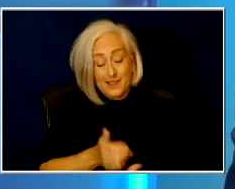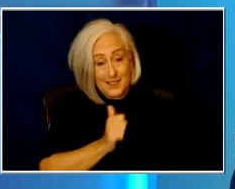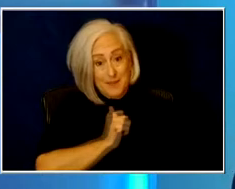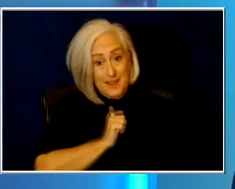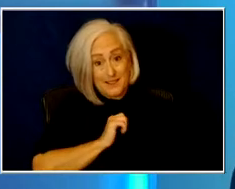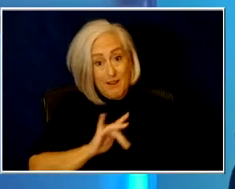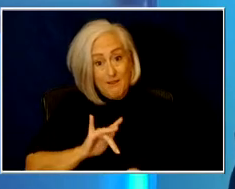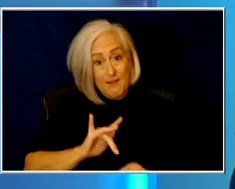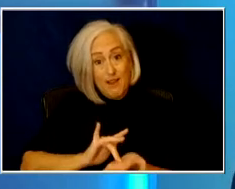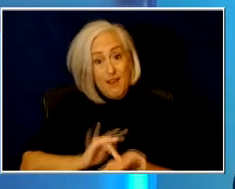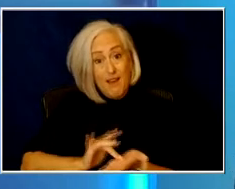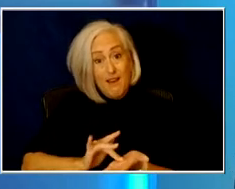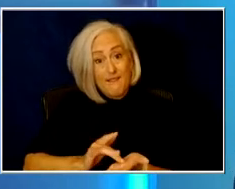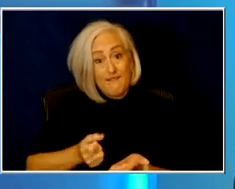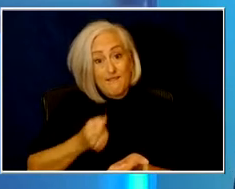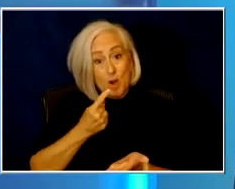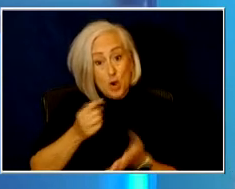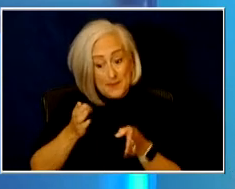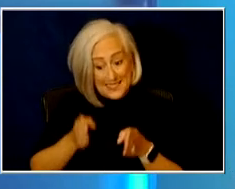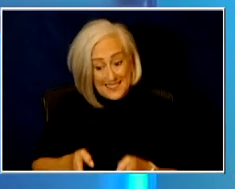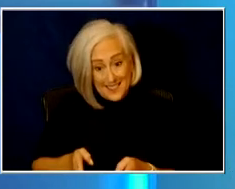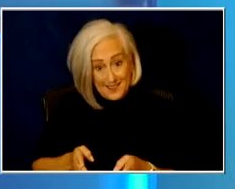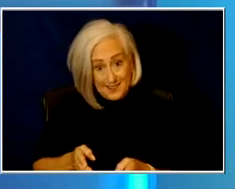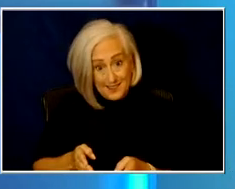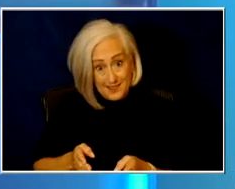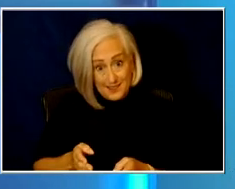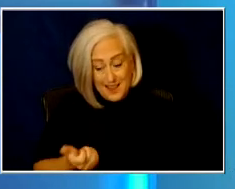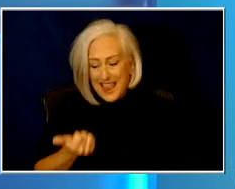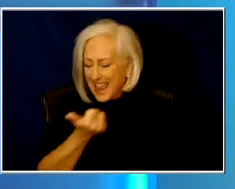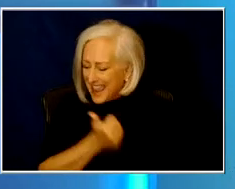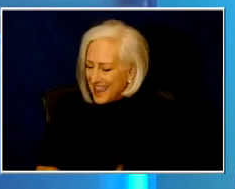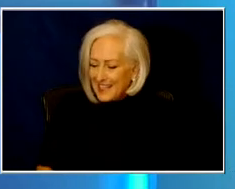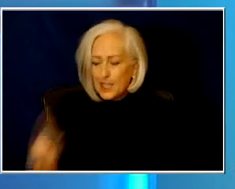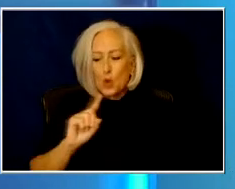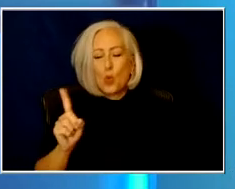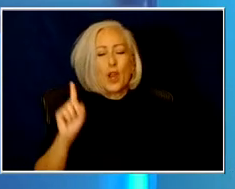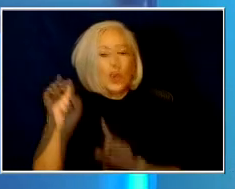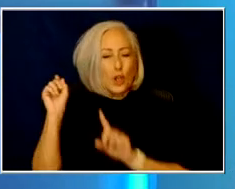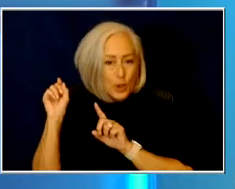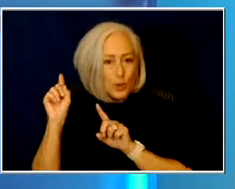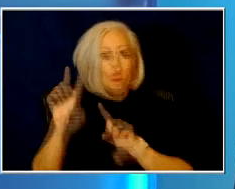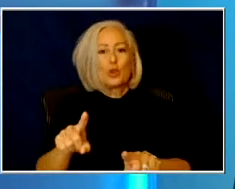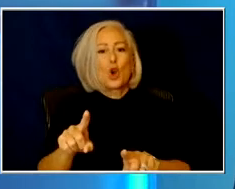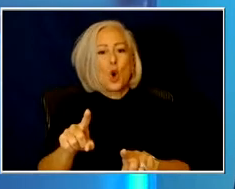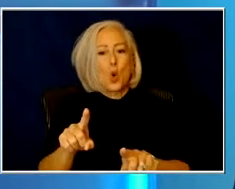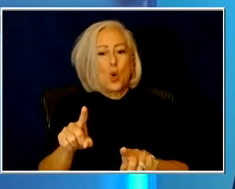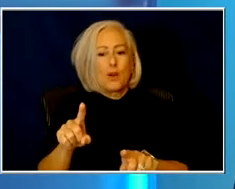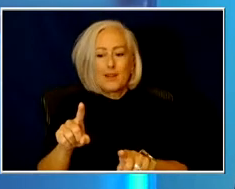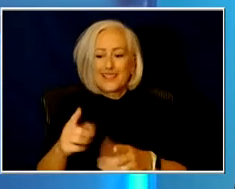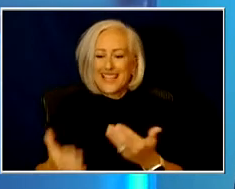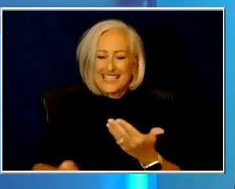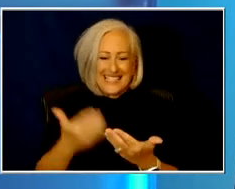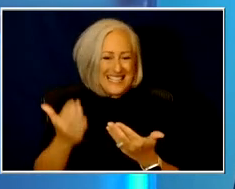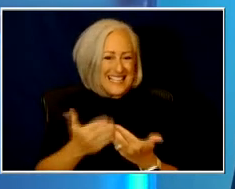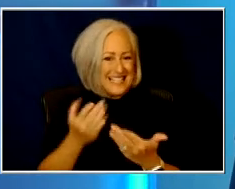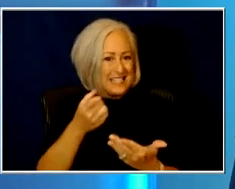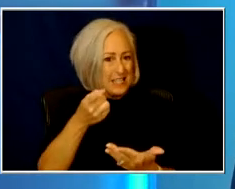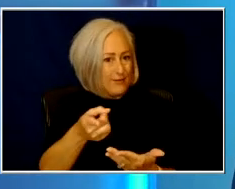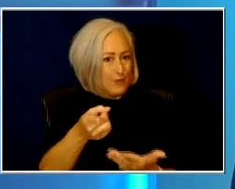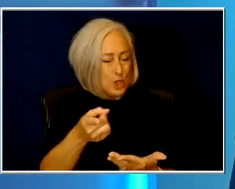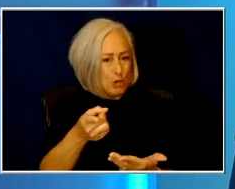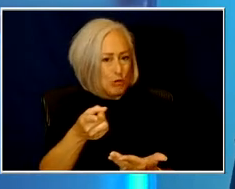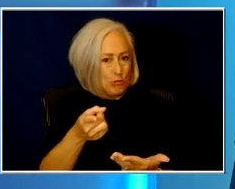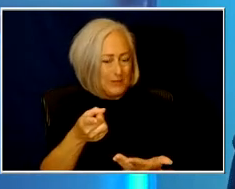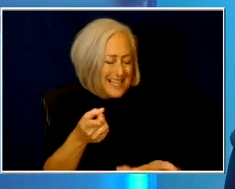wherever you can go that's convenient that works for you so don't don't put an extra